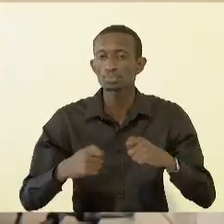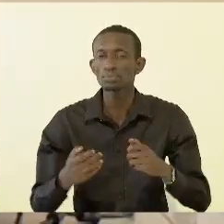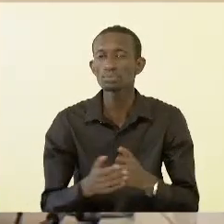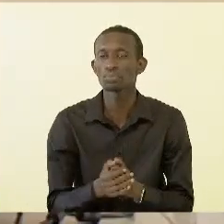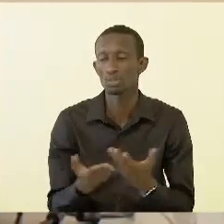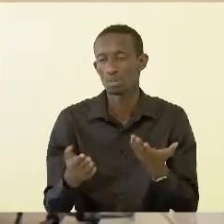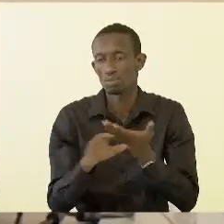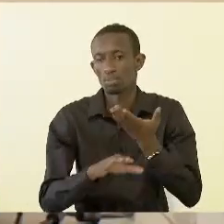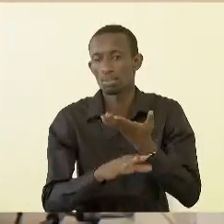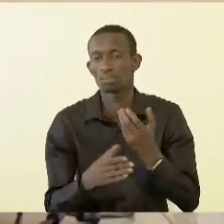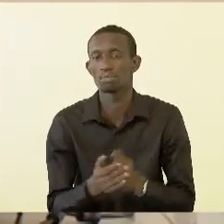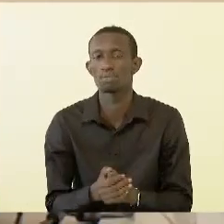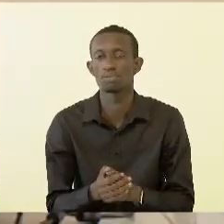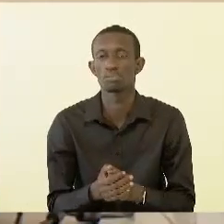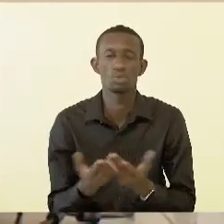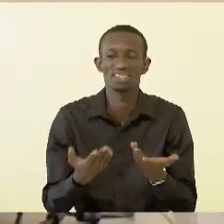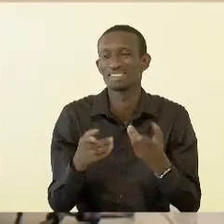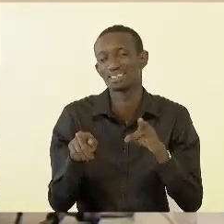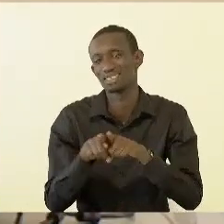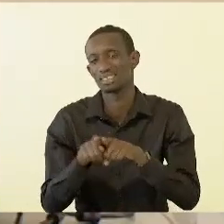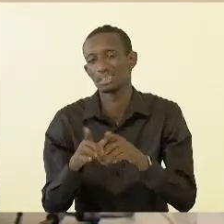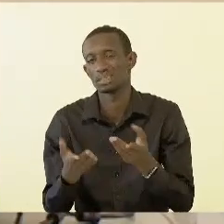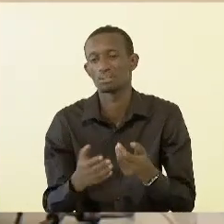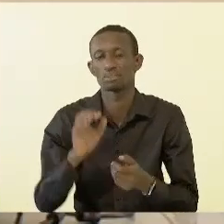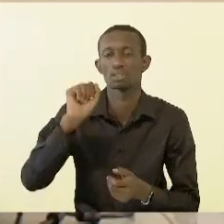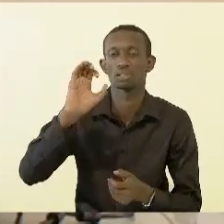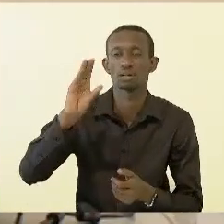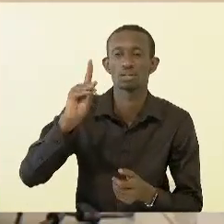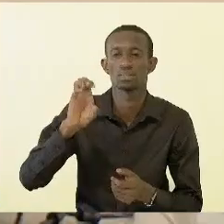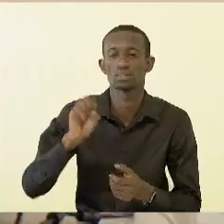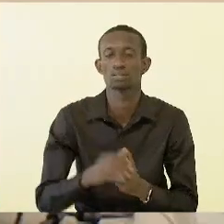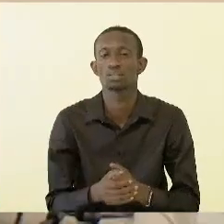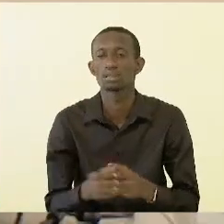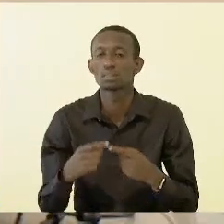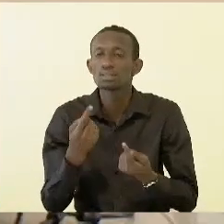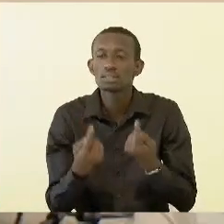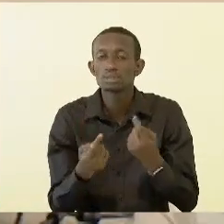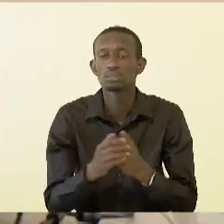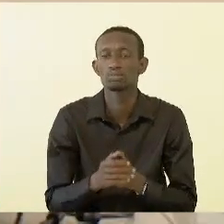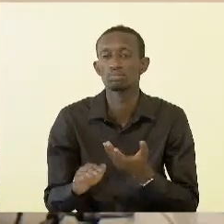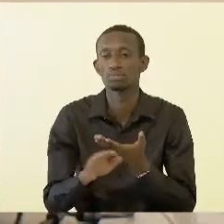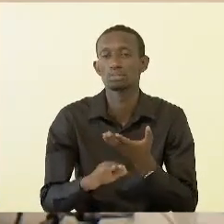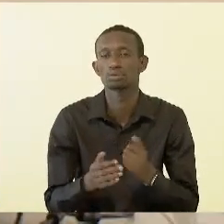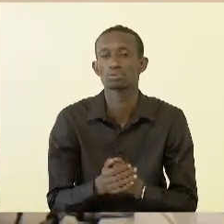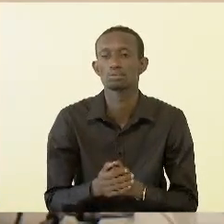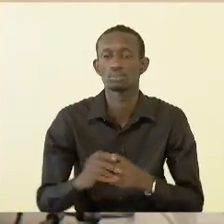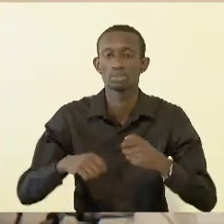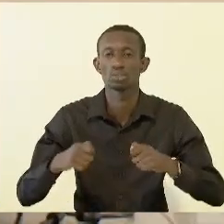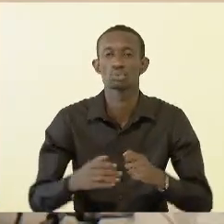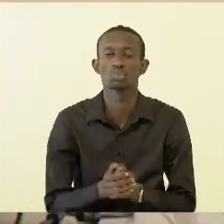Reactions of bases, which are similar to those of acids. And then some bases react